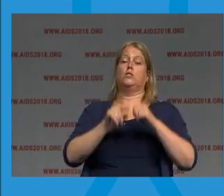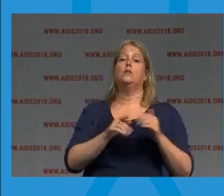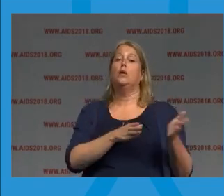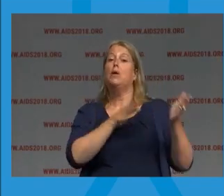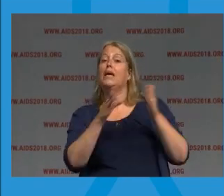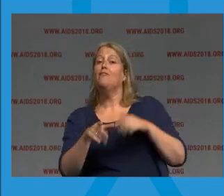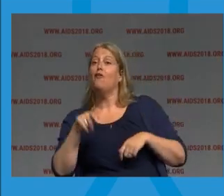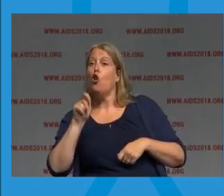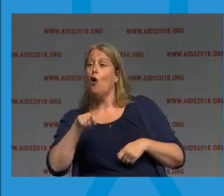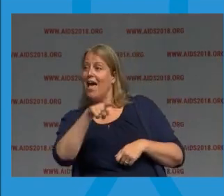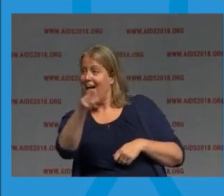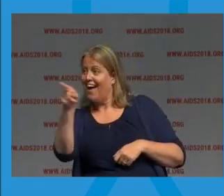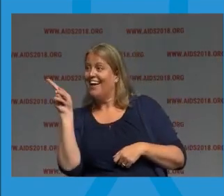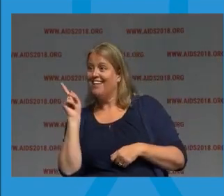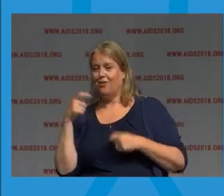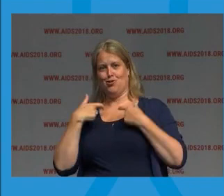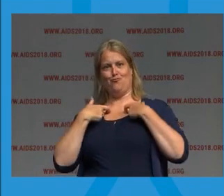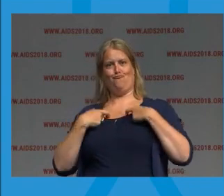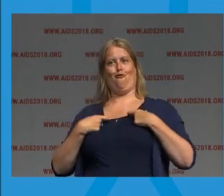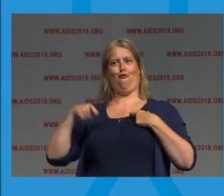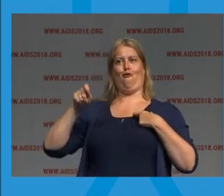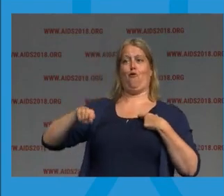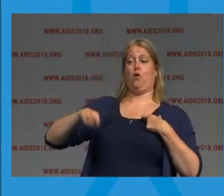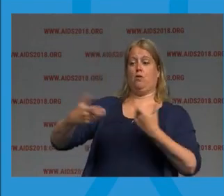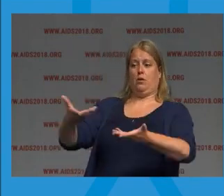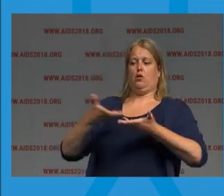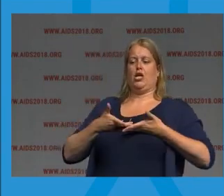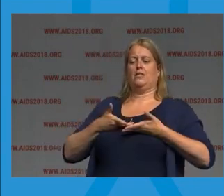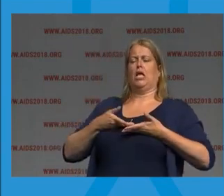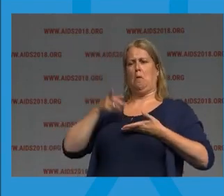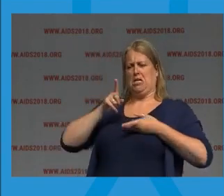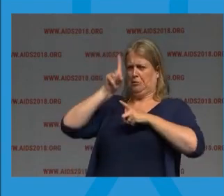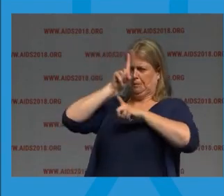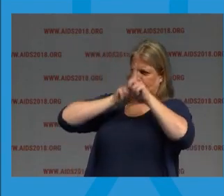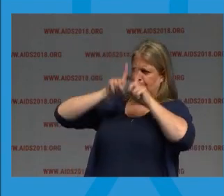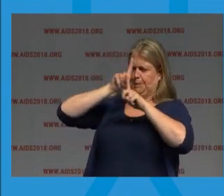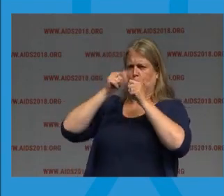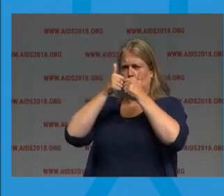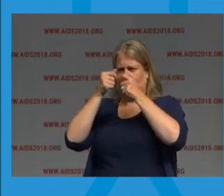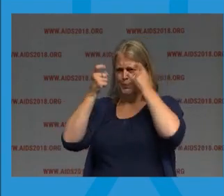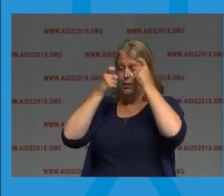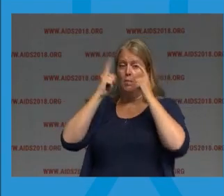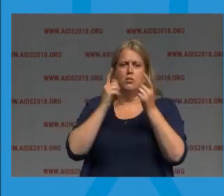in this room and you get a case, you must think it through, you must